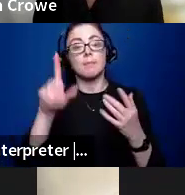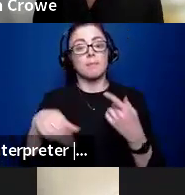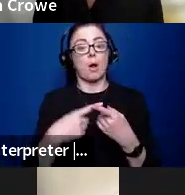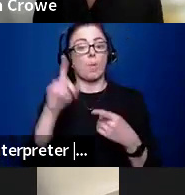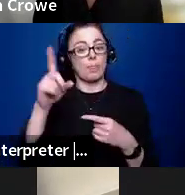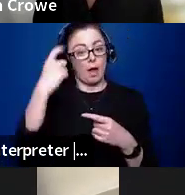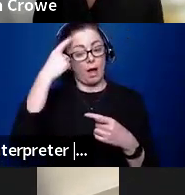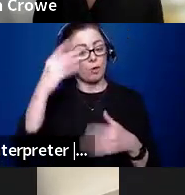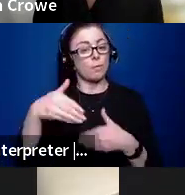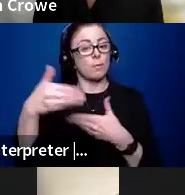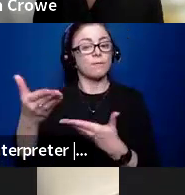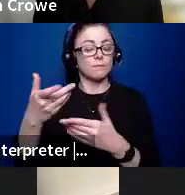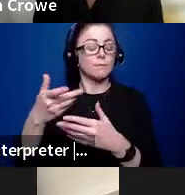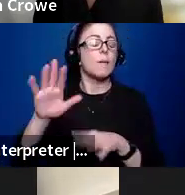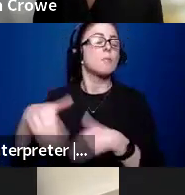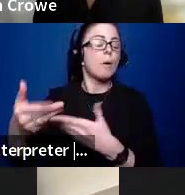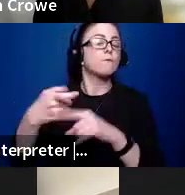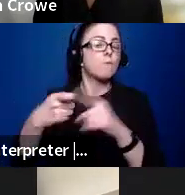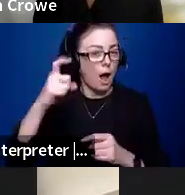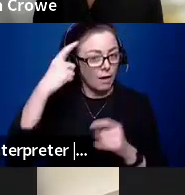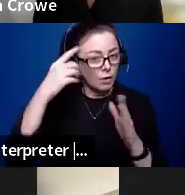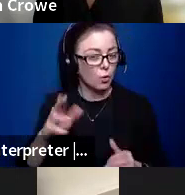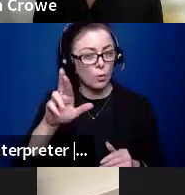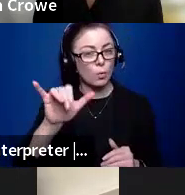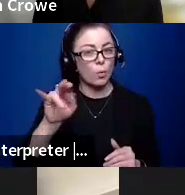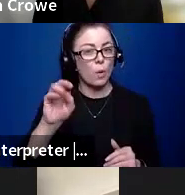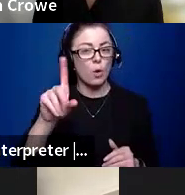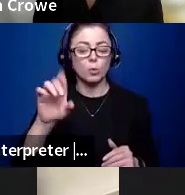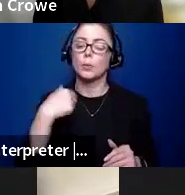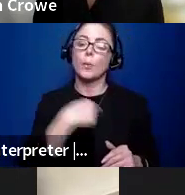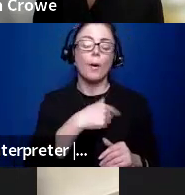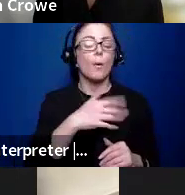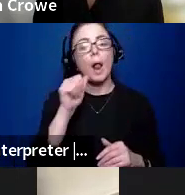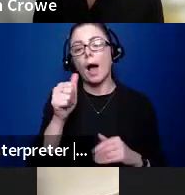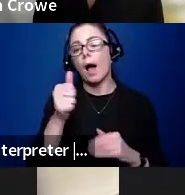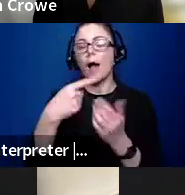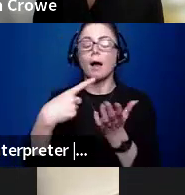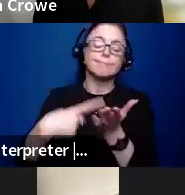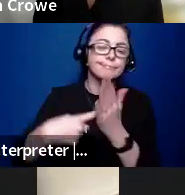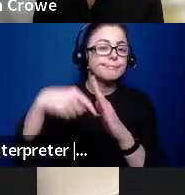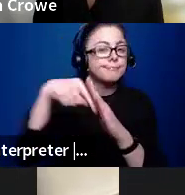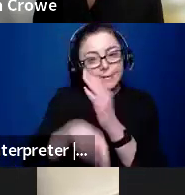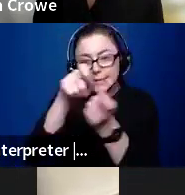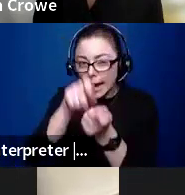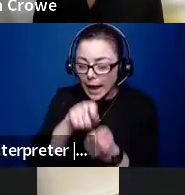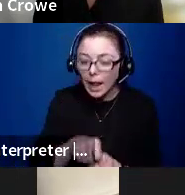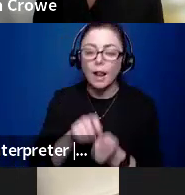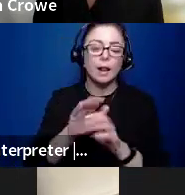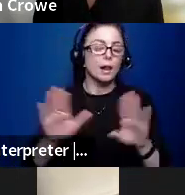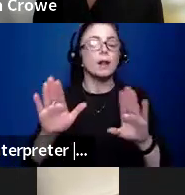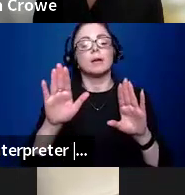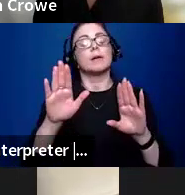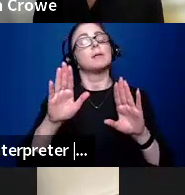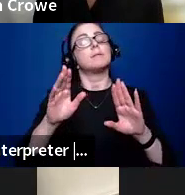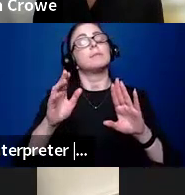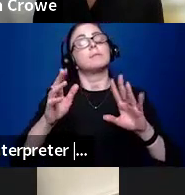bills now going through the legislature, and we're not going to get into the nitty-gritty of all that. But for you to have to